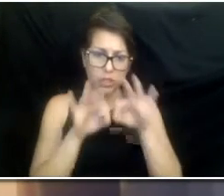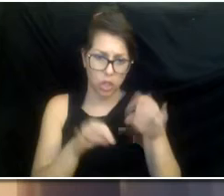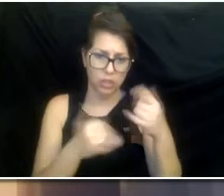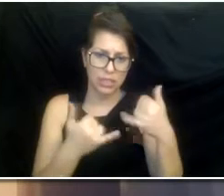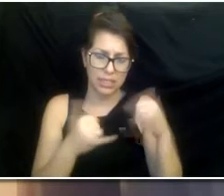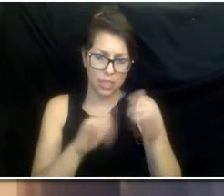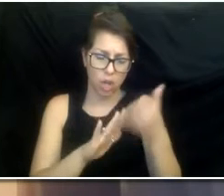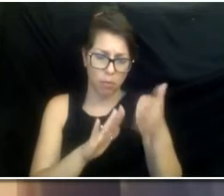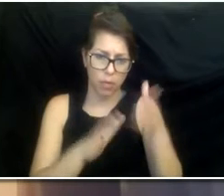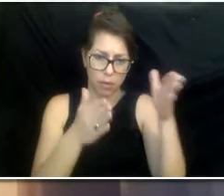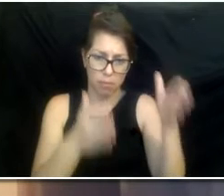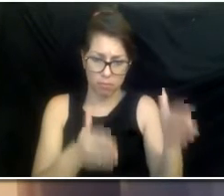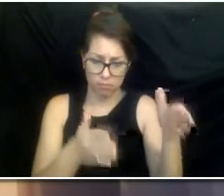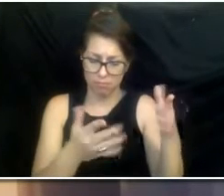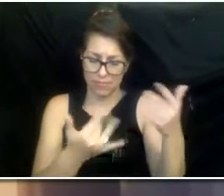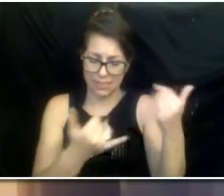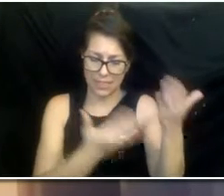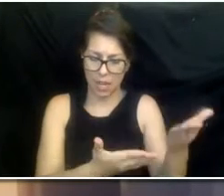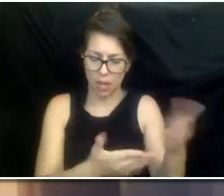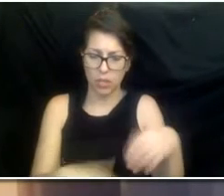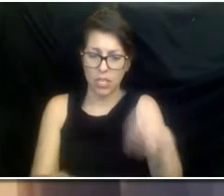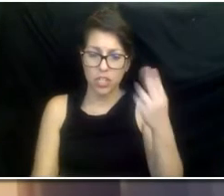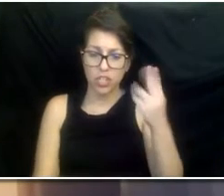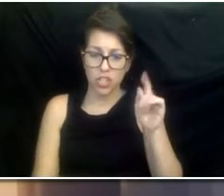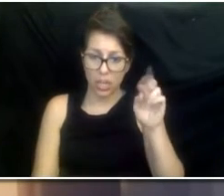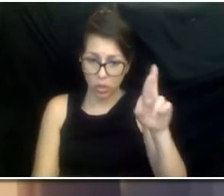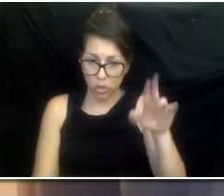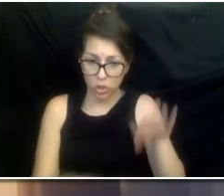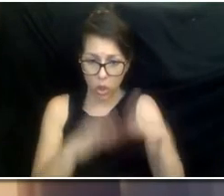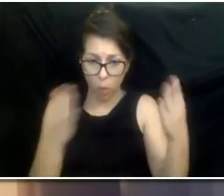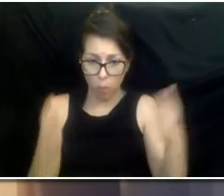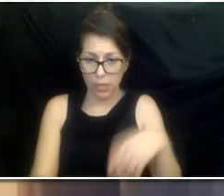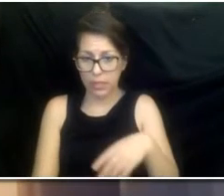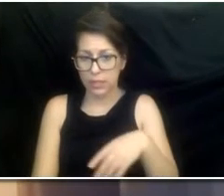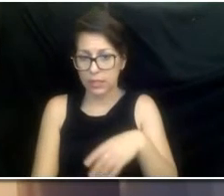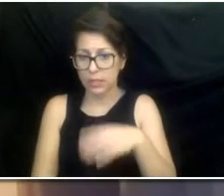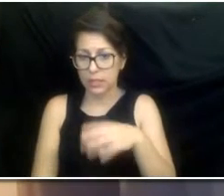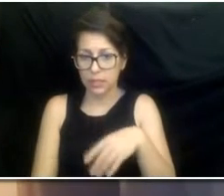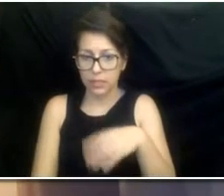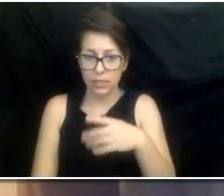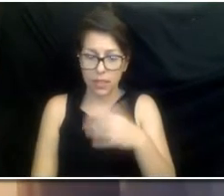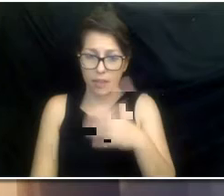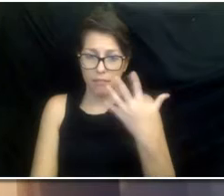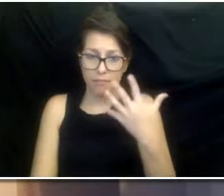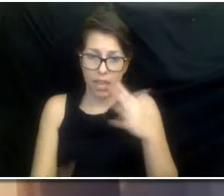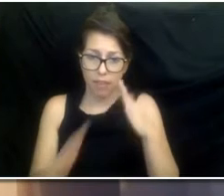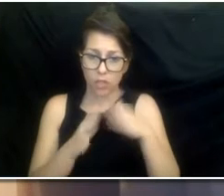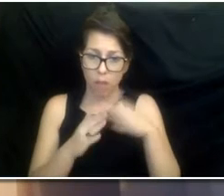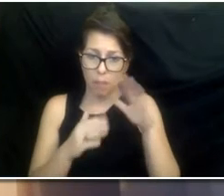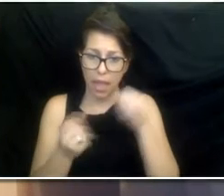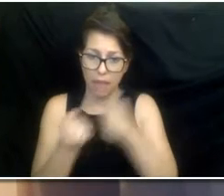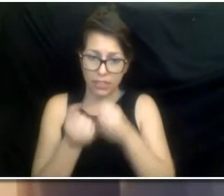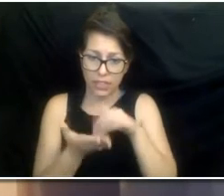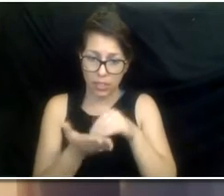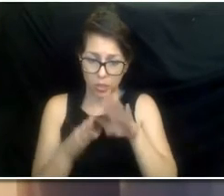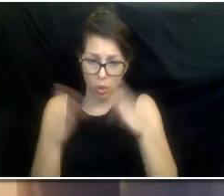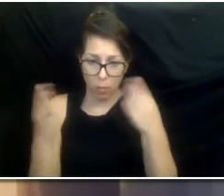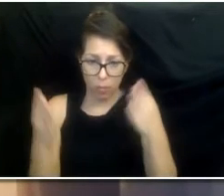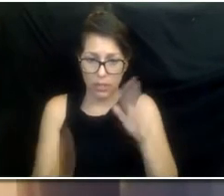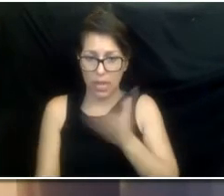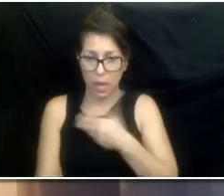both remotely and in person a couple of recommendations during this great time of uncertainty and